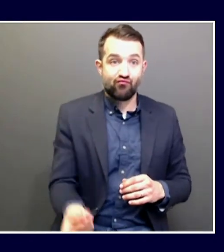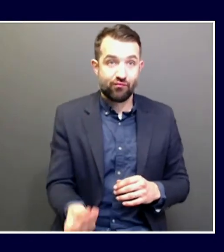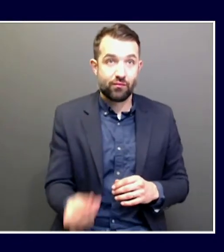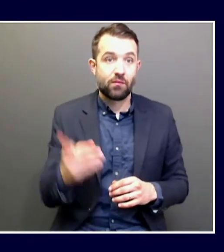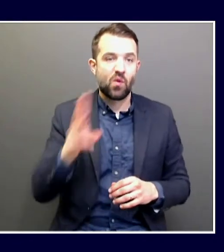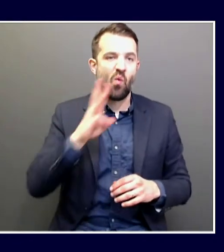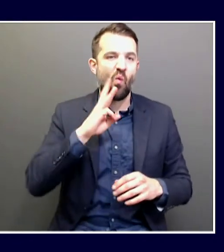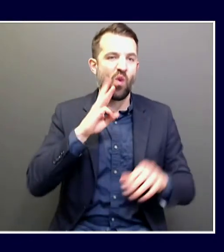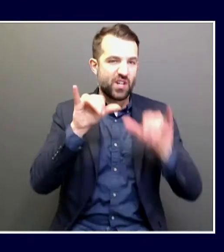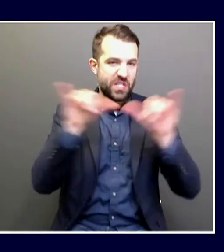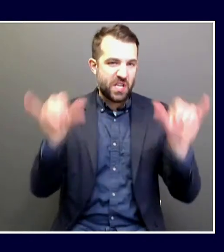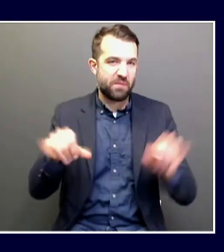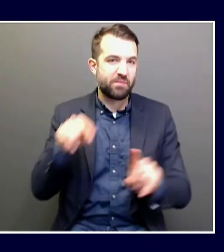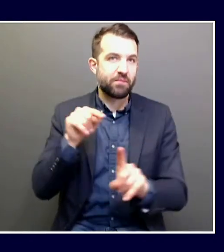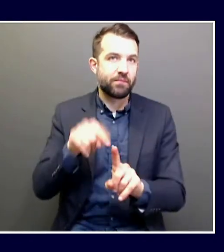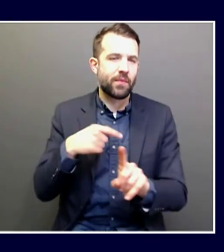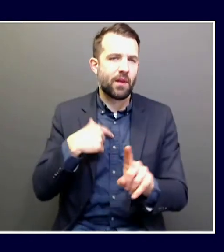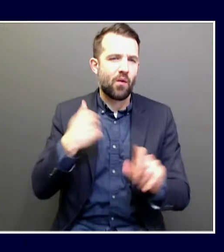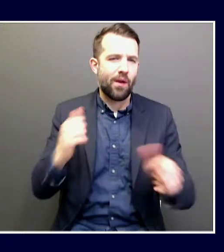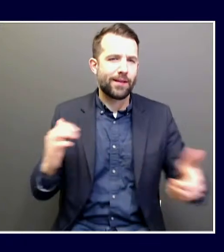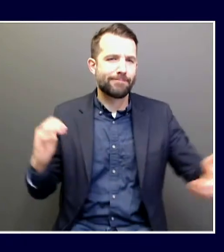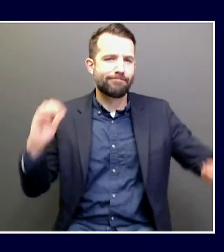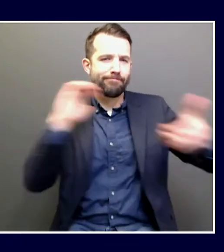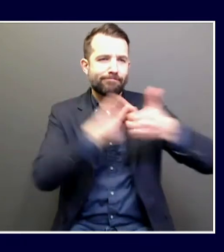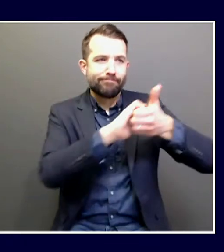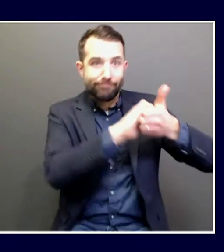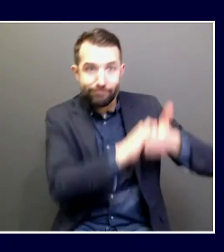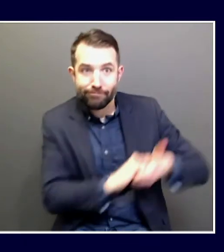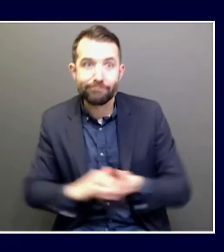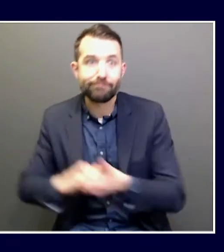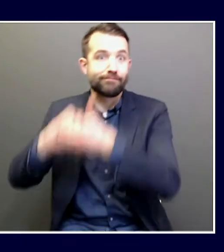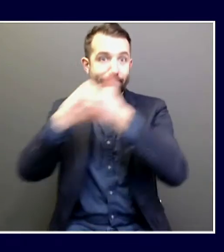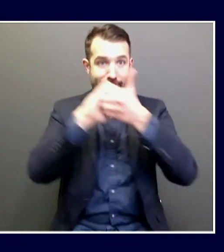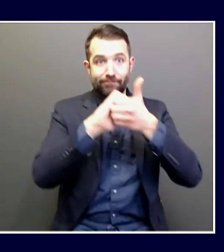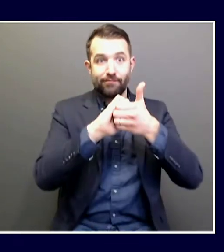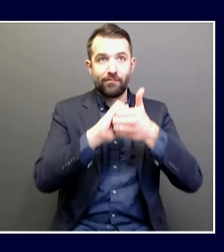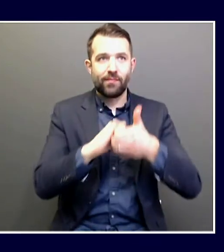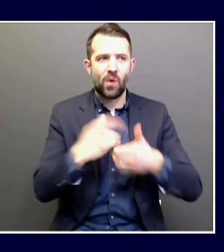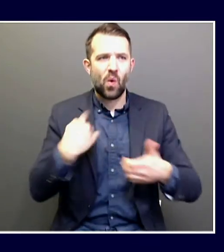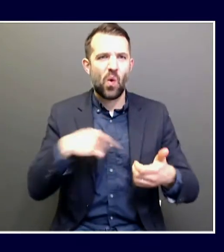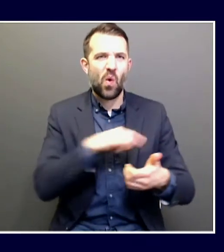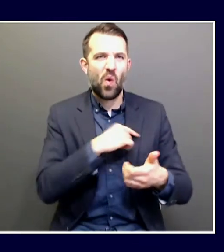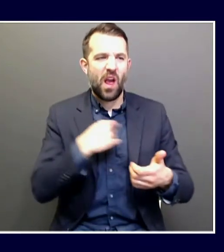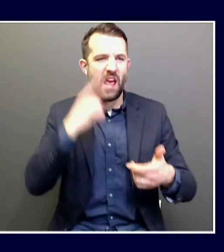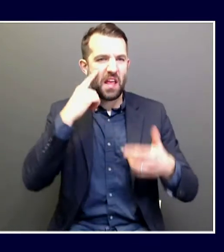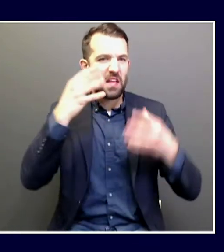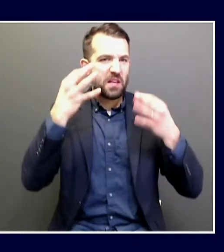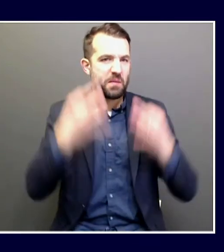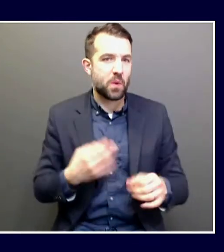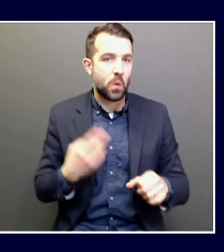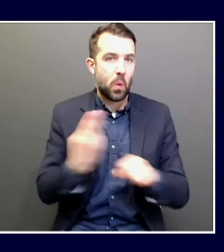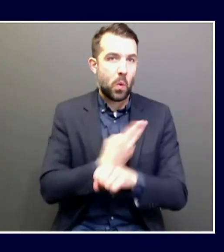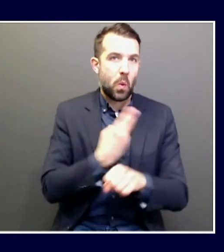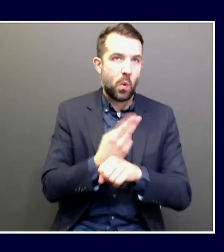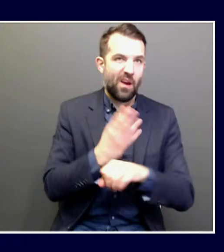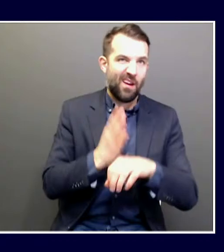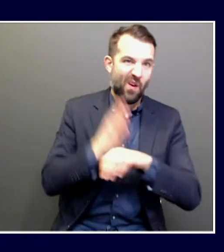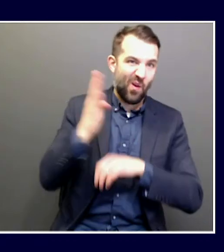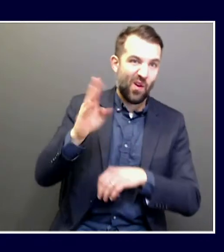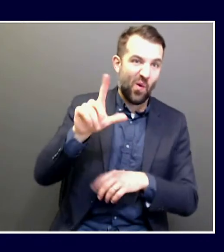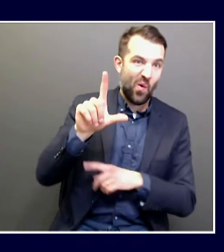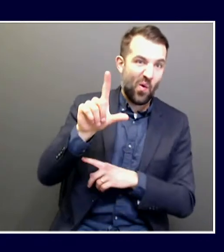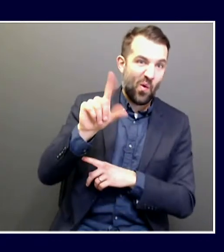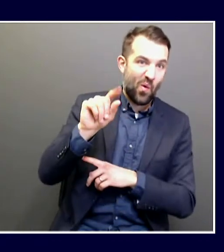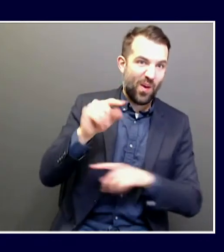wastewater testing efforts to roughly 20 different wastewater systems across the state, from Guilford